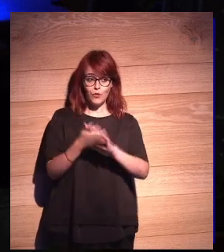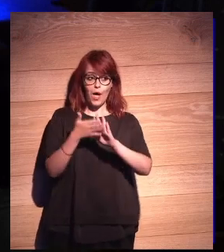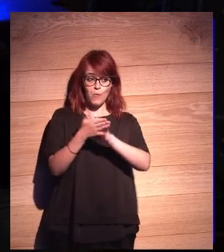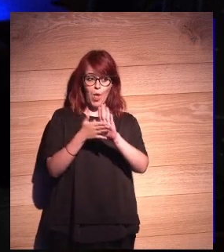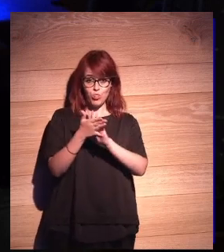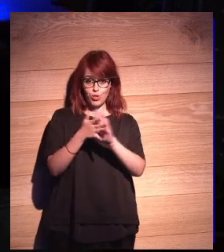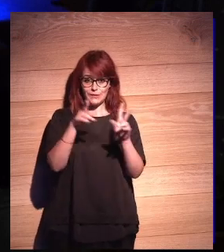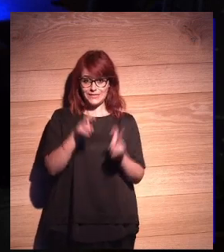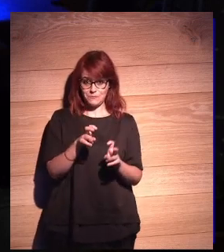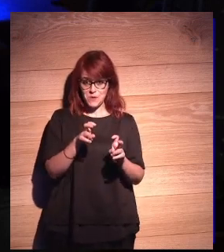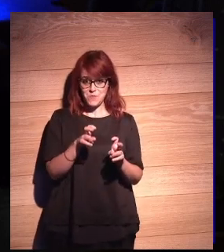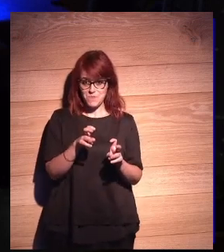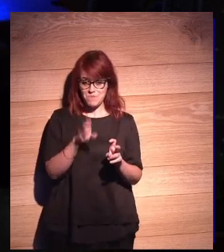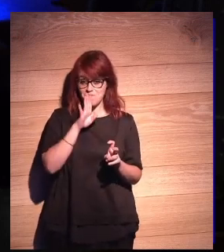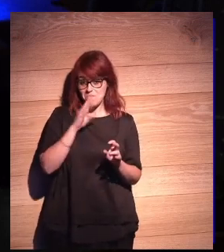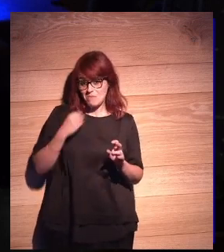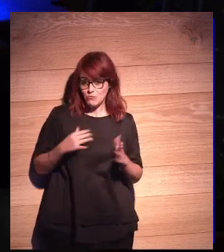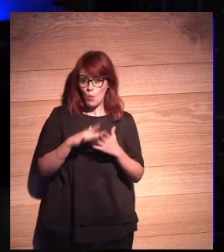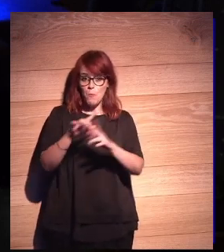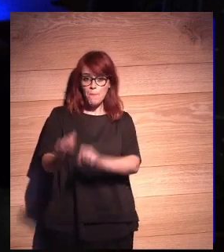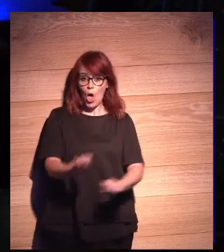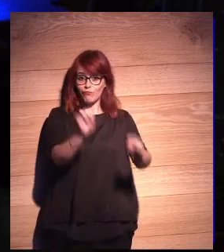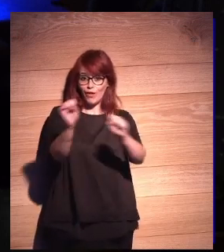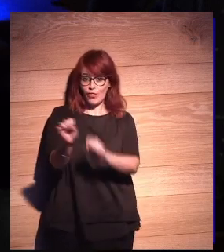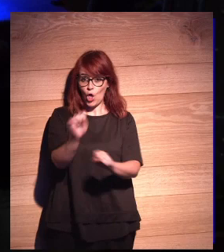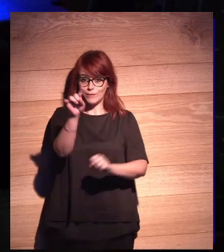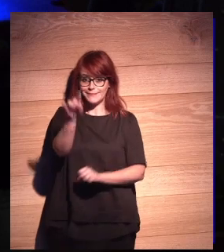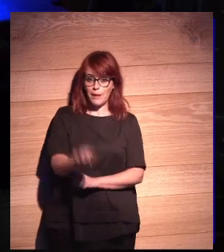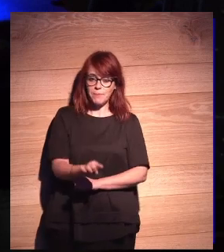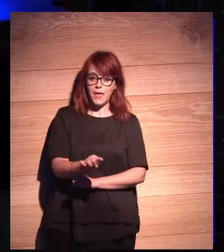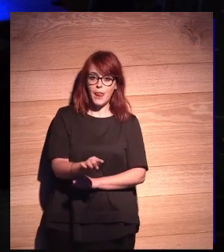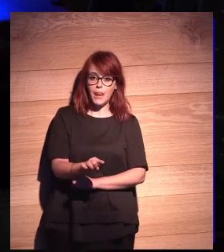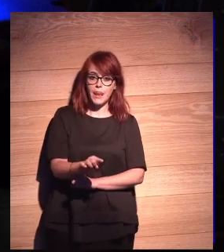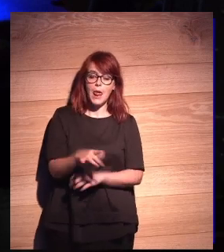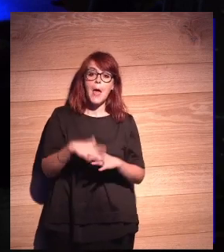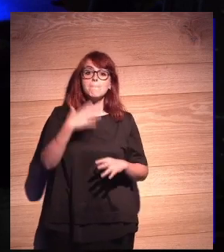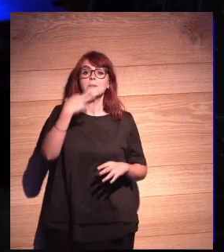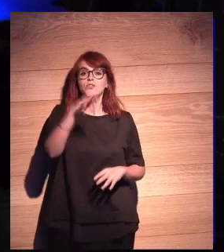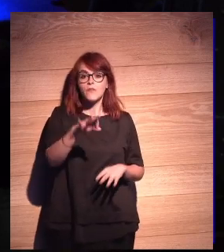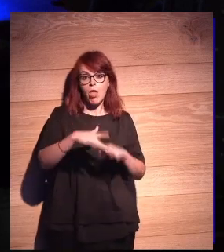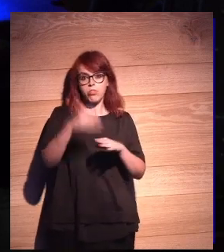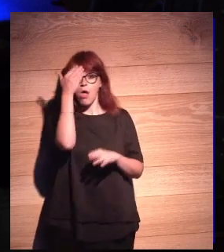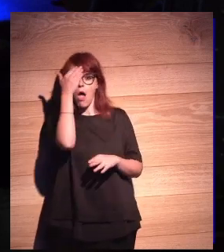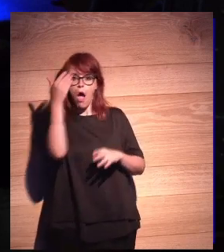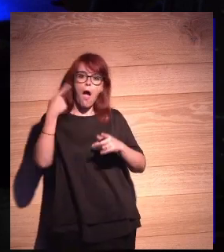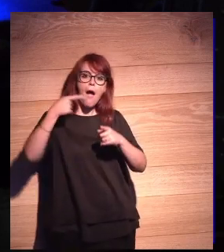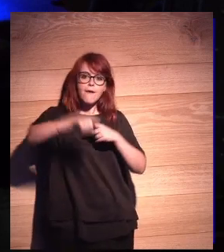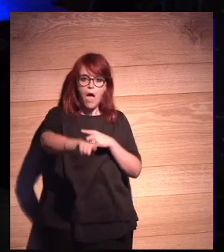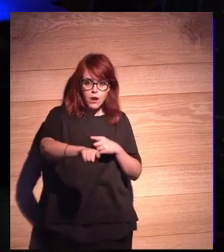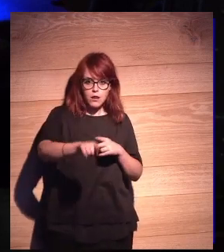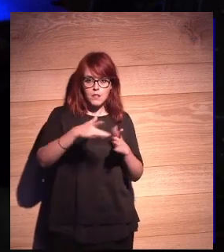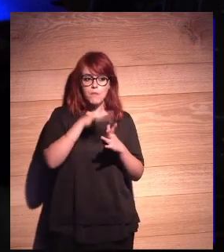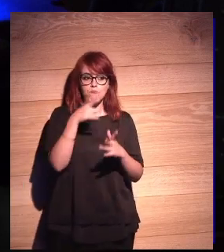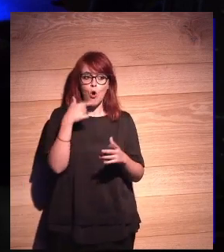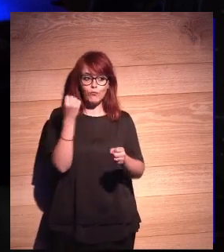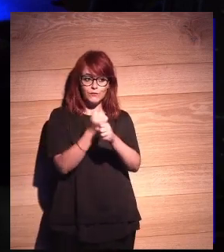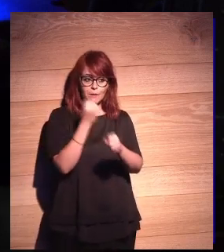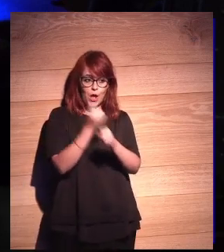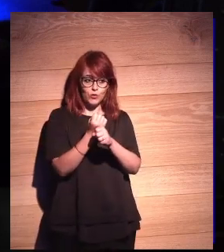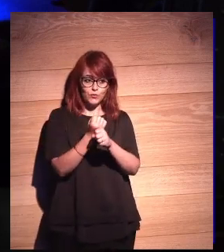And talking about that, we have all that part of protection that goes with the possibility of hacking